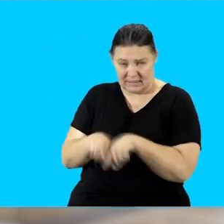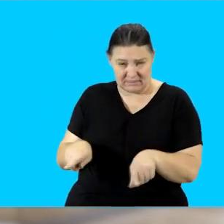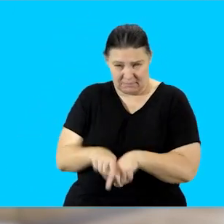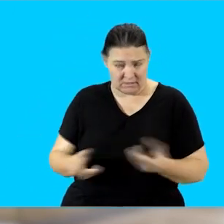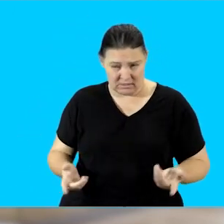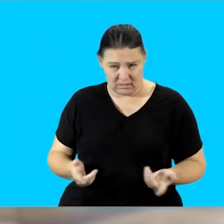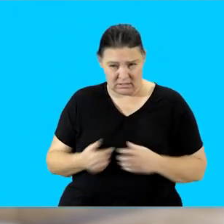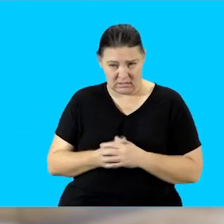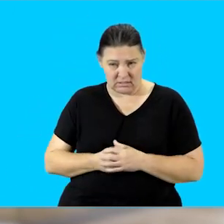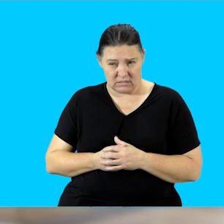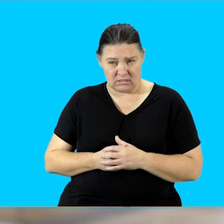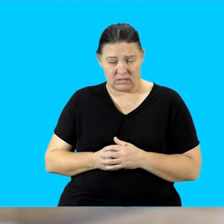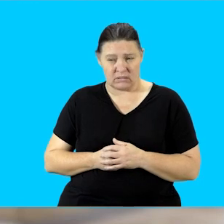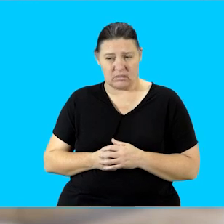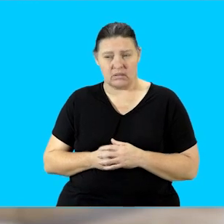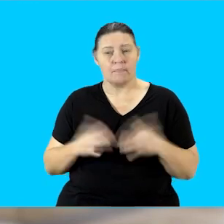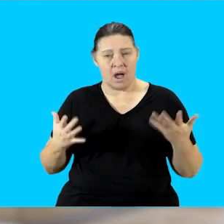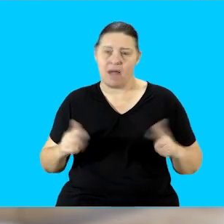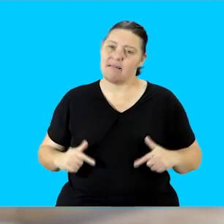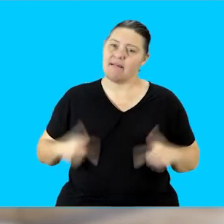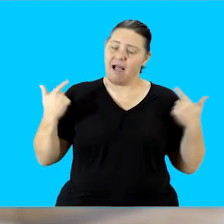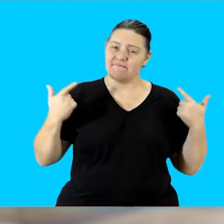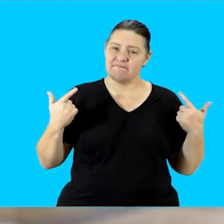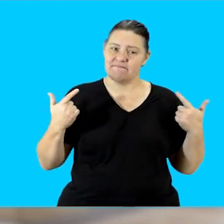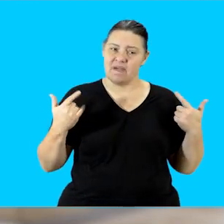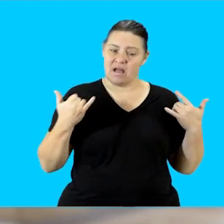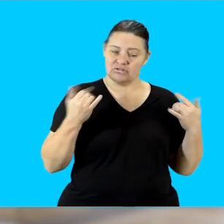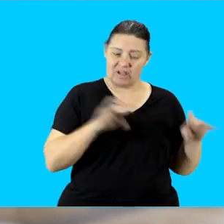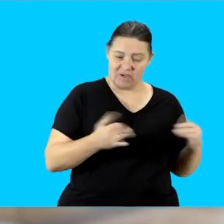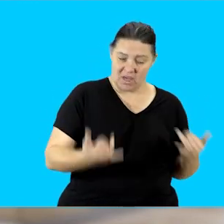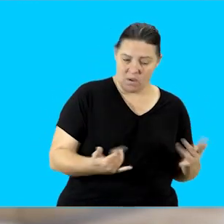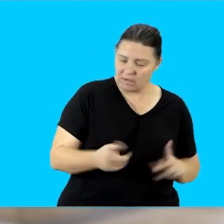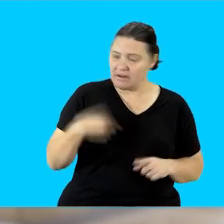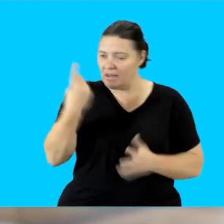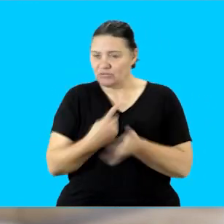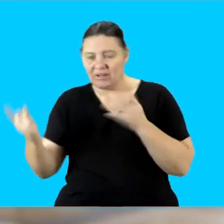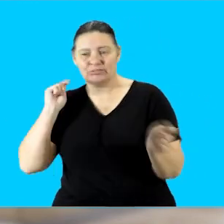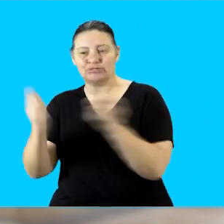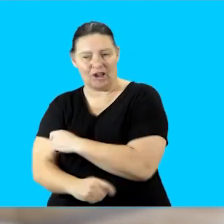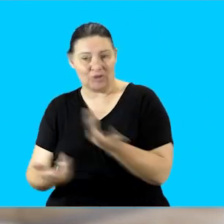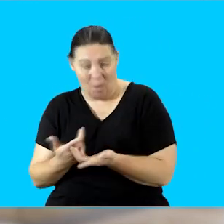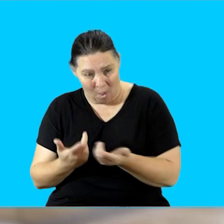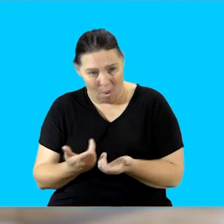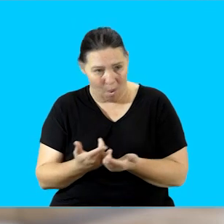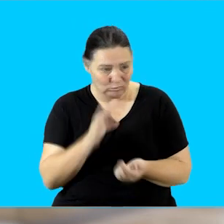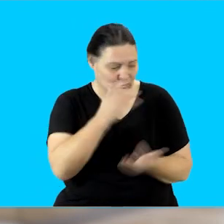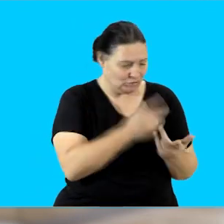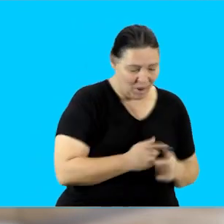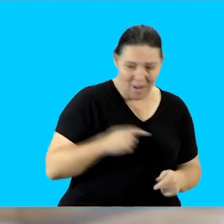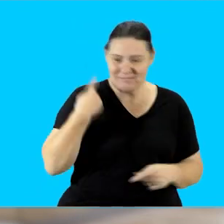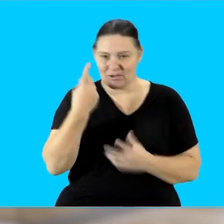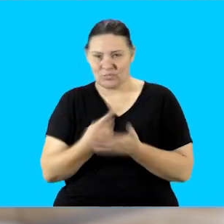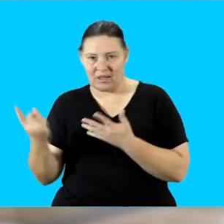A person could be living this life now. Next week, the lifestyle has changed. So it's a challenge on our side as businesses, because